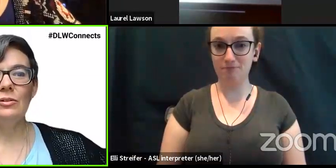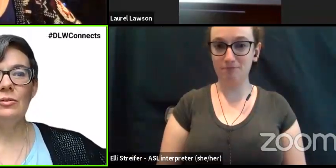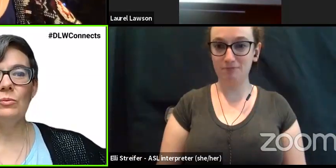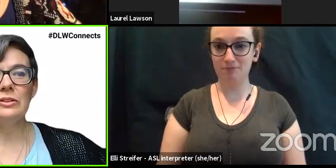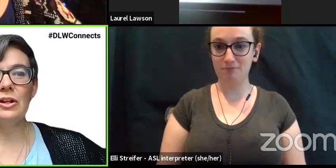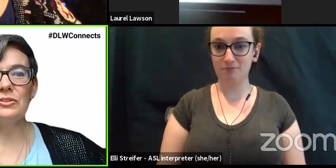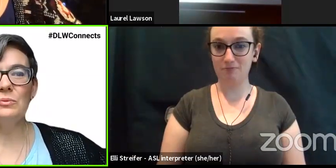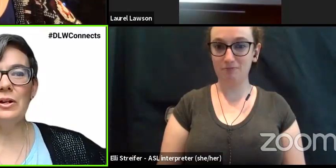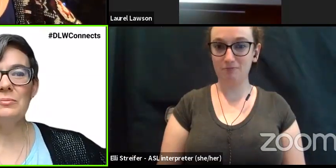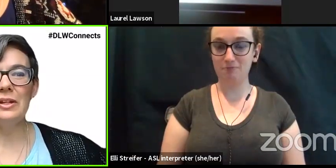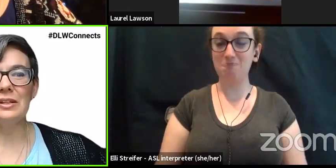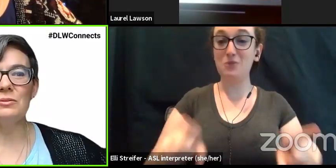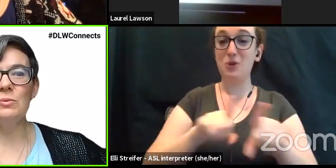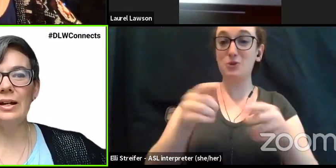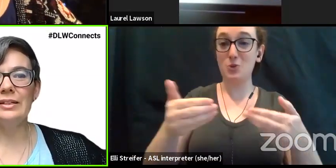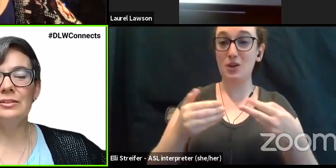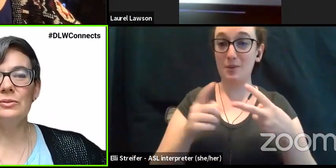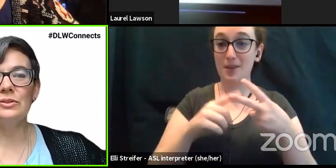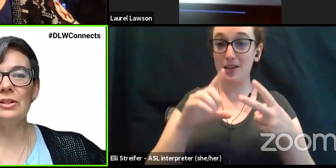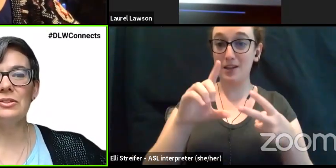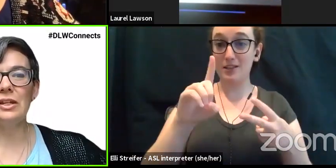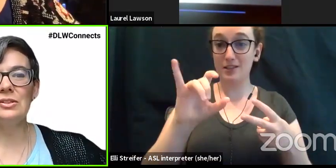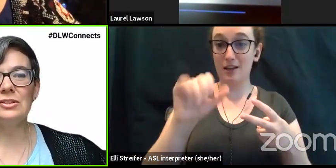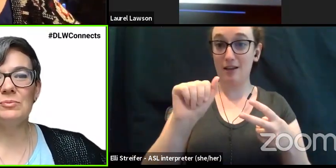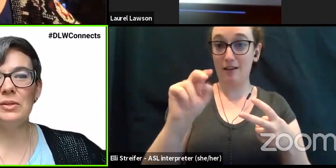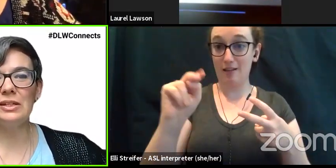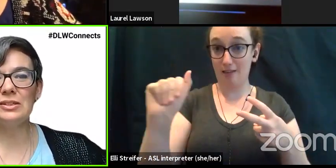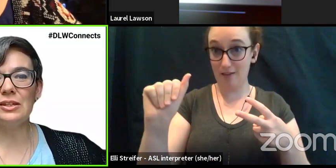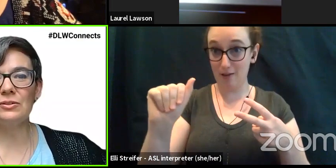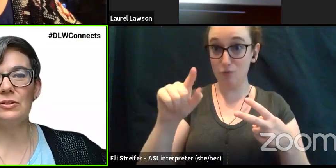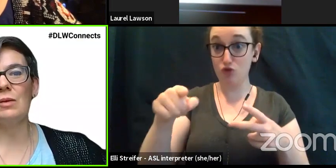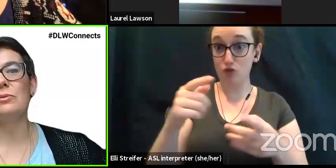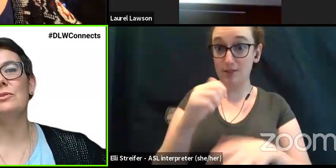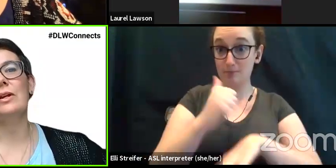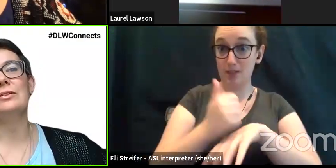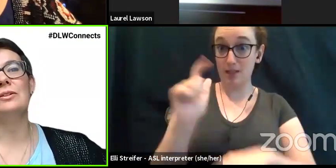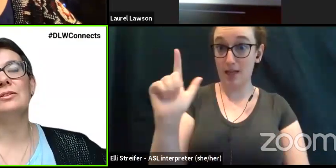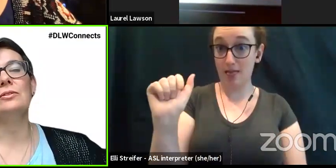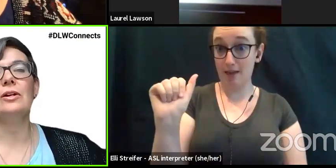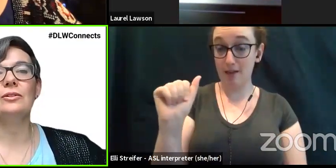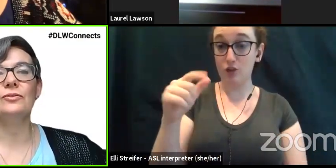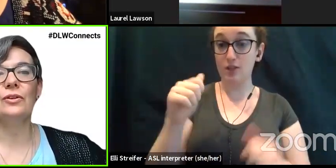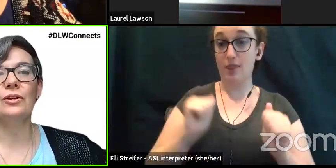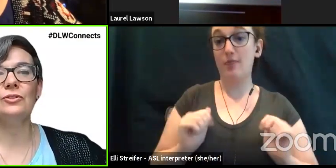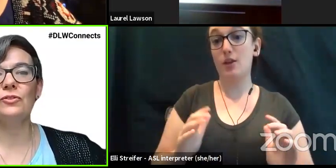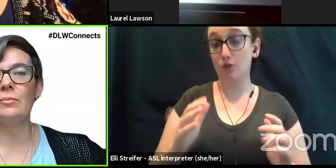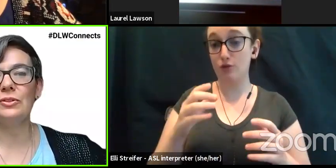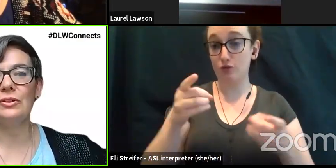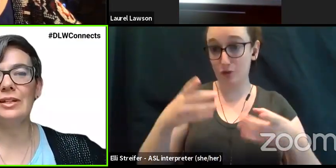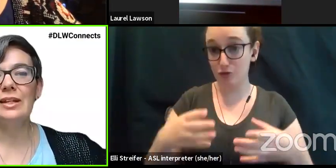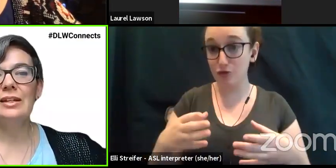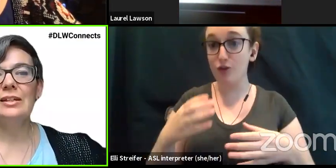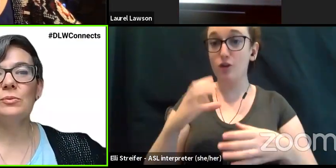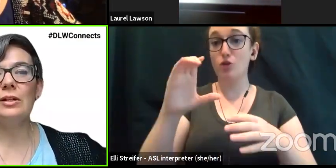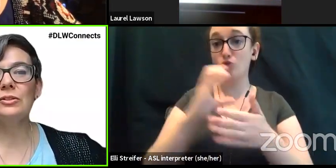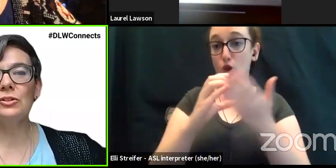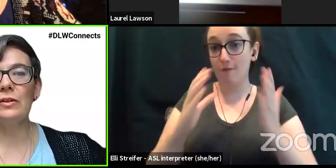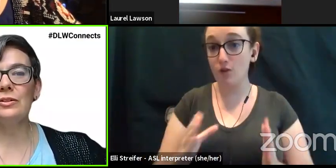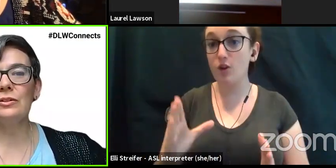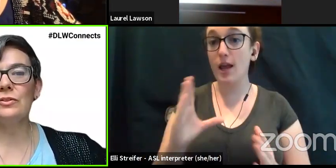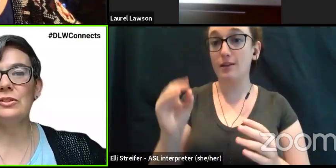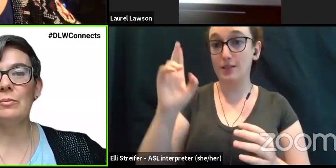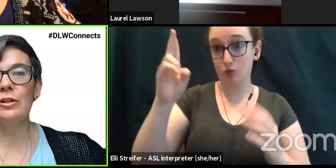And let's also welcome Diana Wyenn, who is a Los Angeles-based theater and opera director, choreographer, and dramaturg, as well